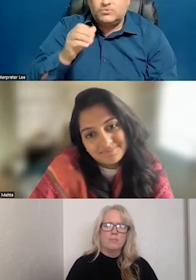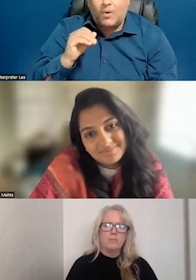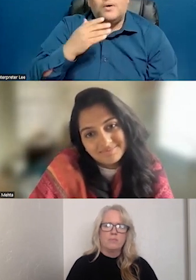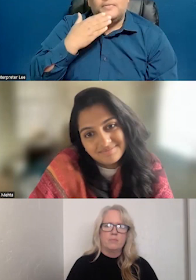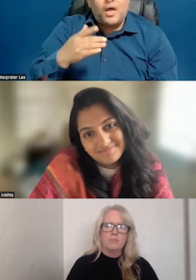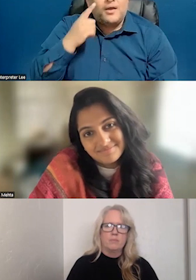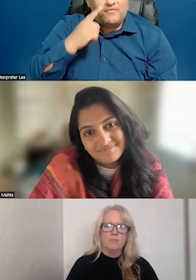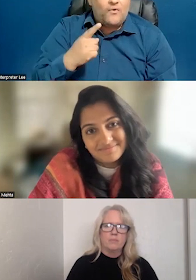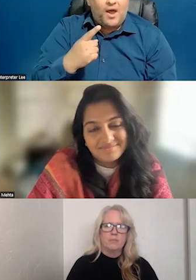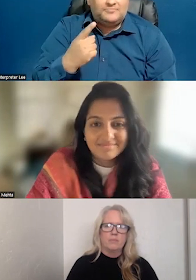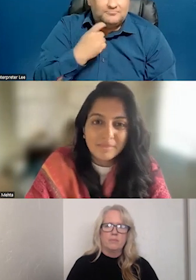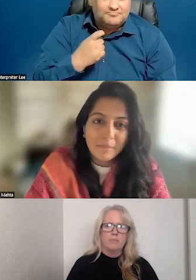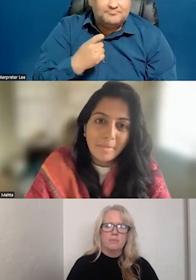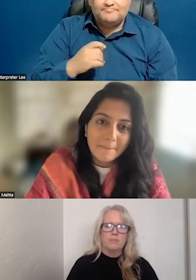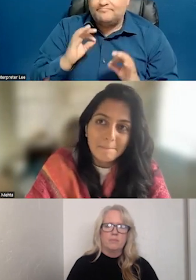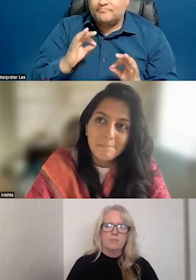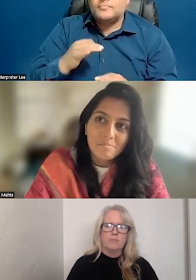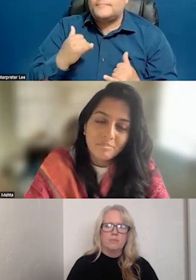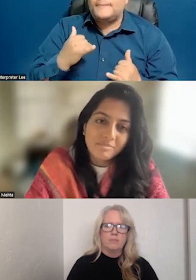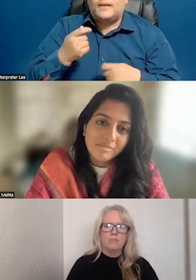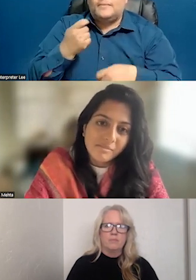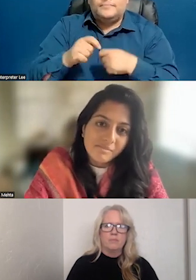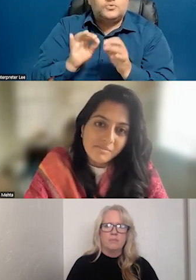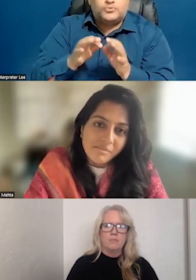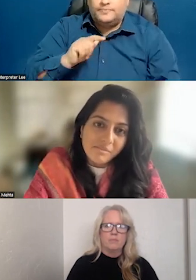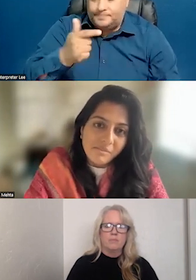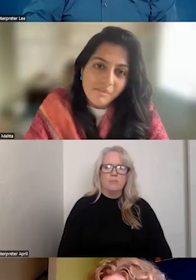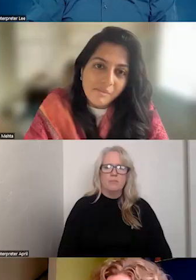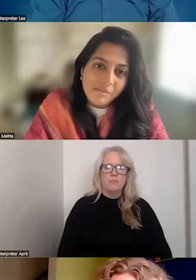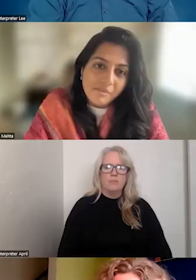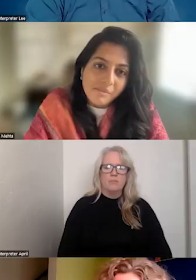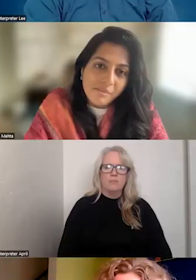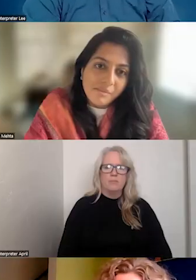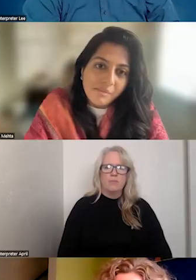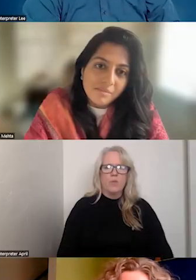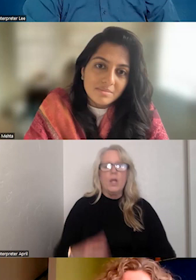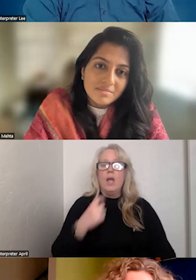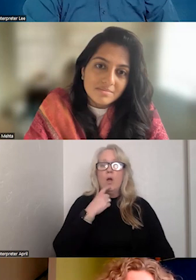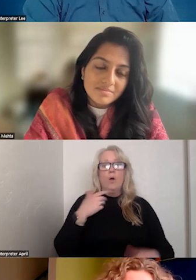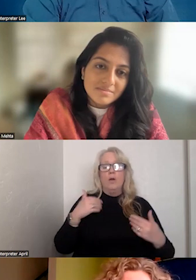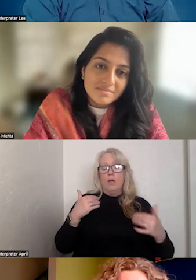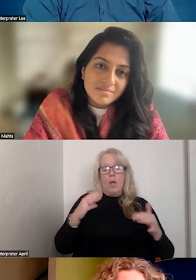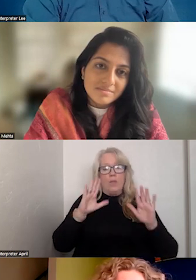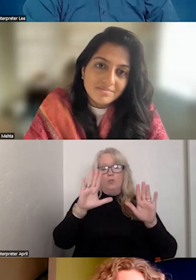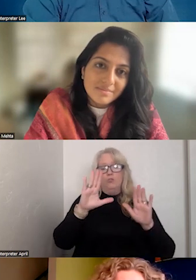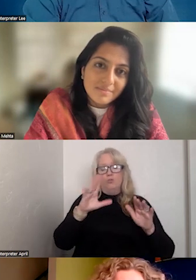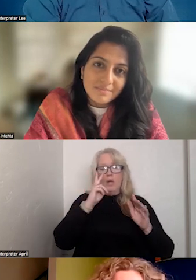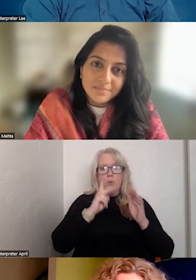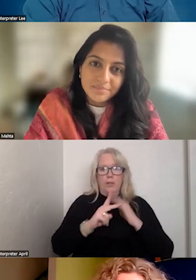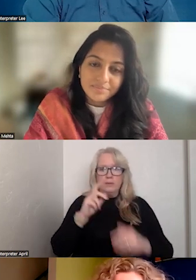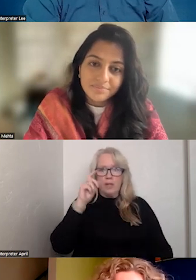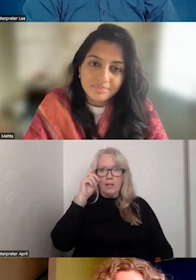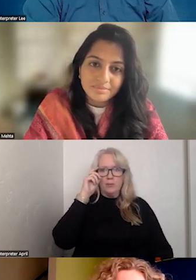Pooja, that is incredibly moving, and what an incredible insight also on